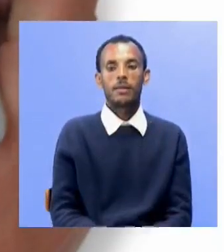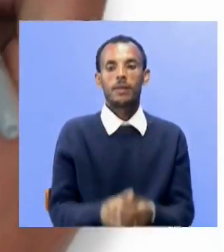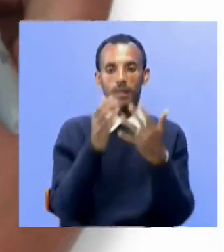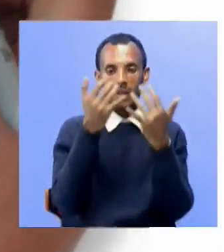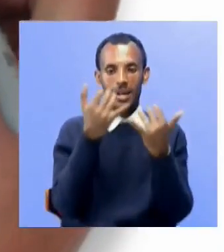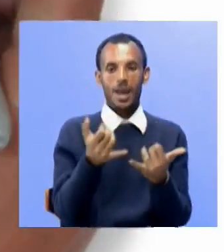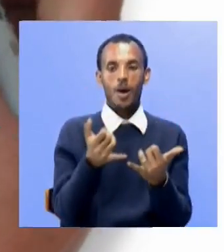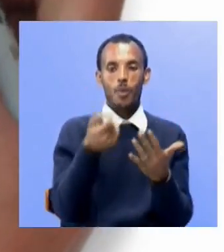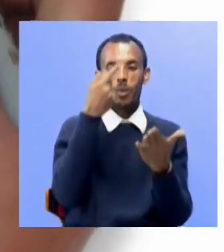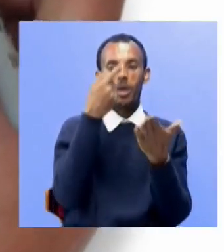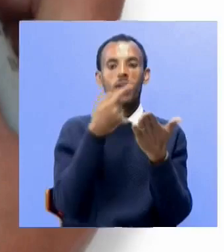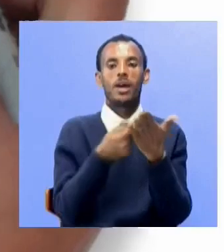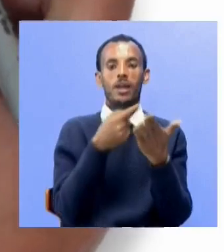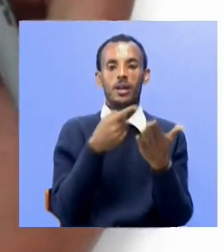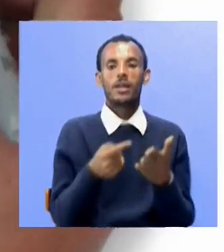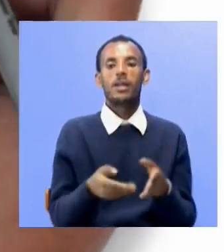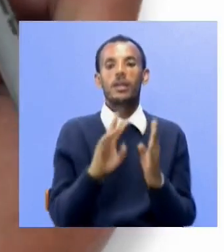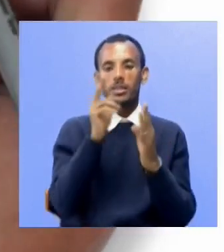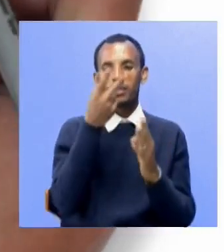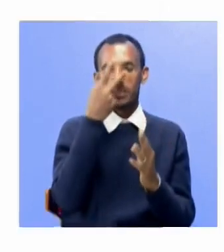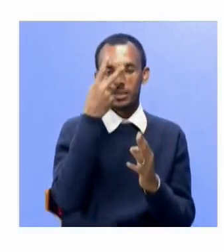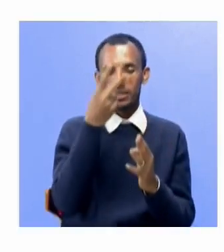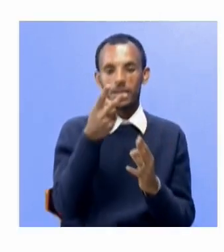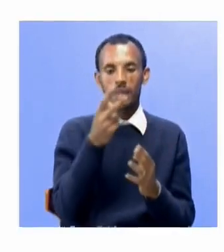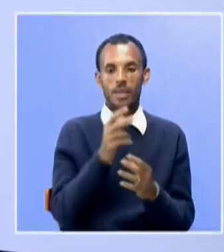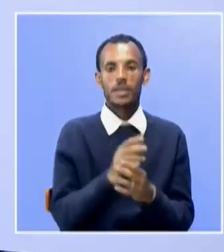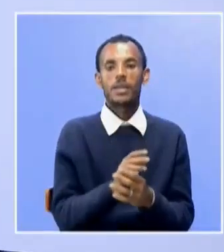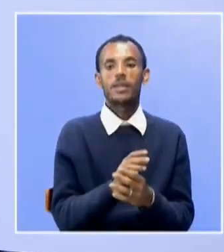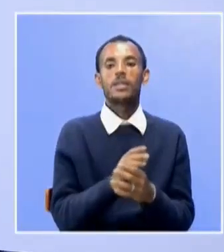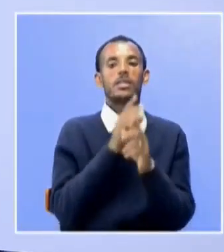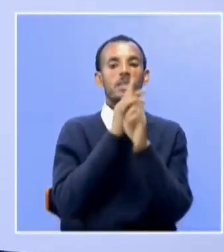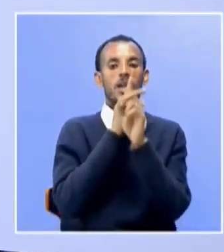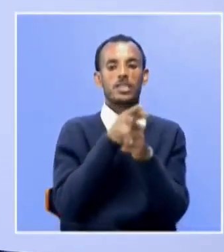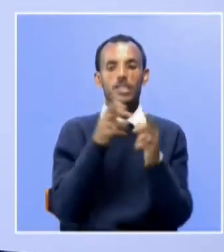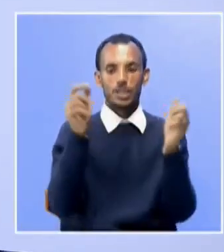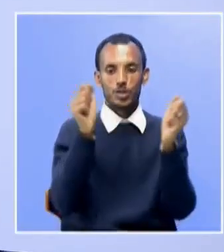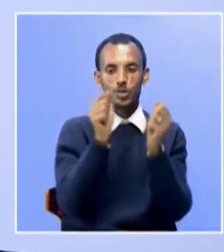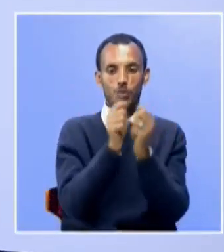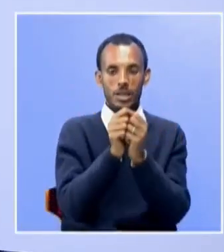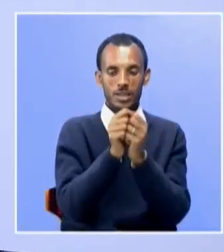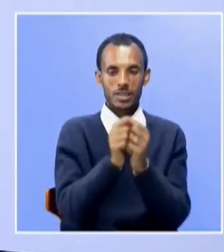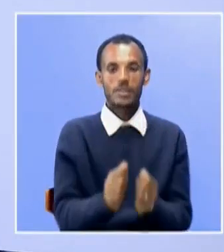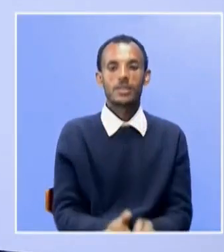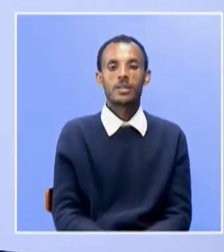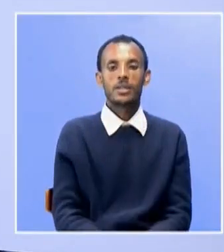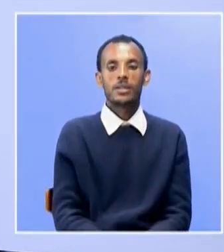Now here, let's see the answer together.